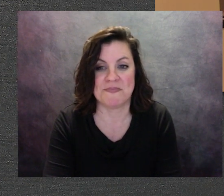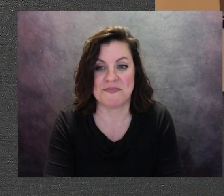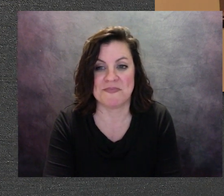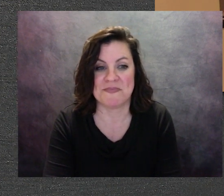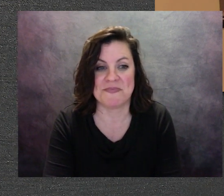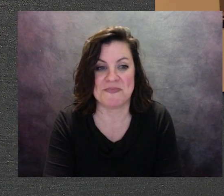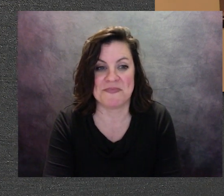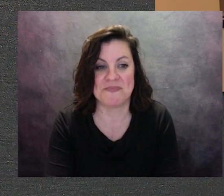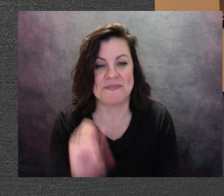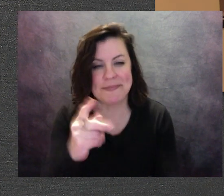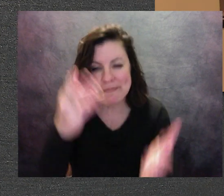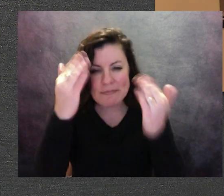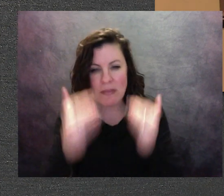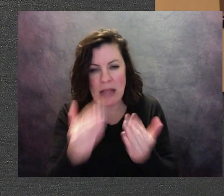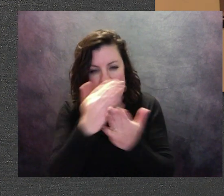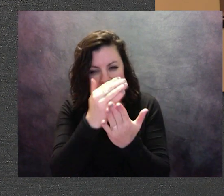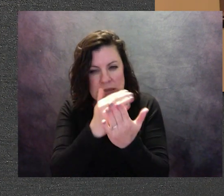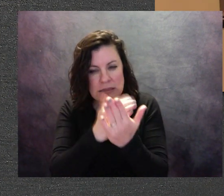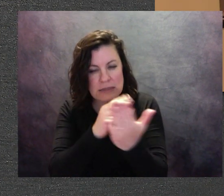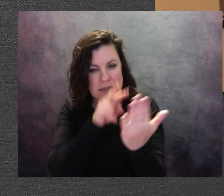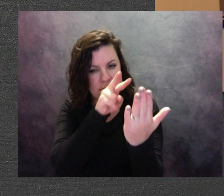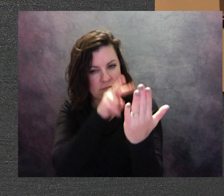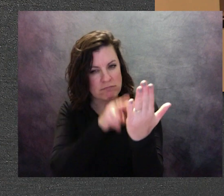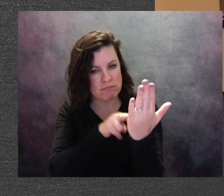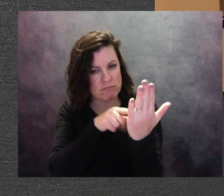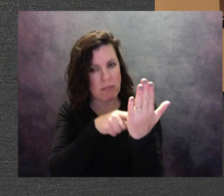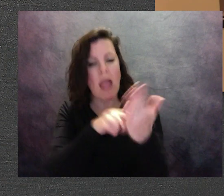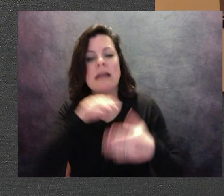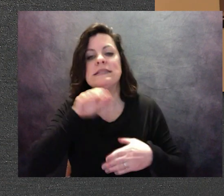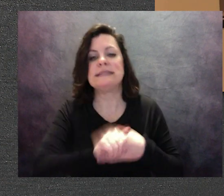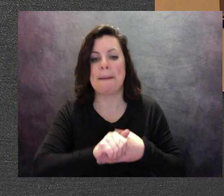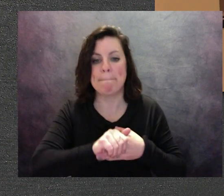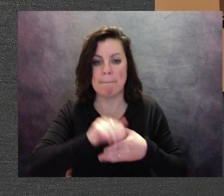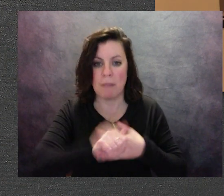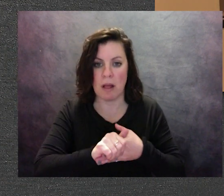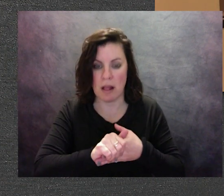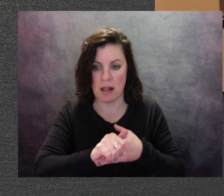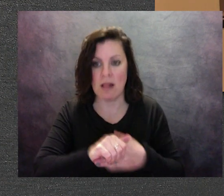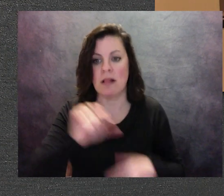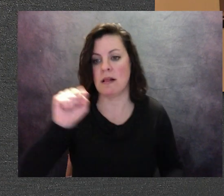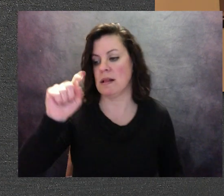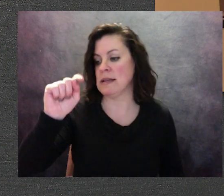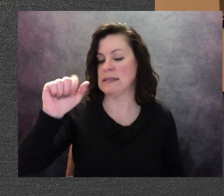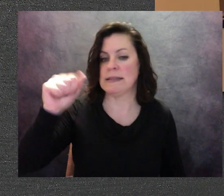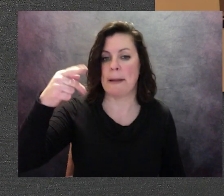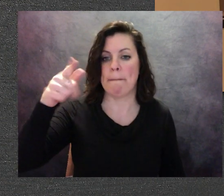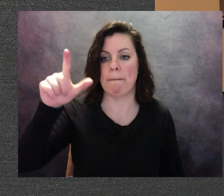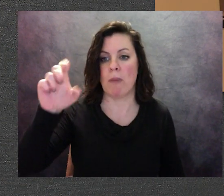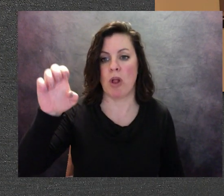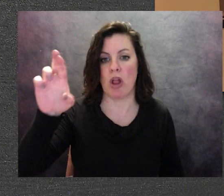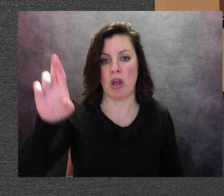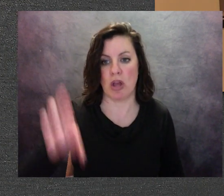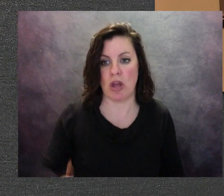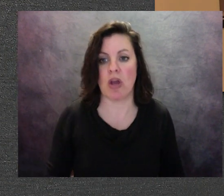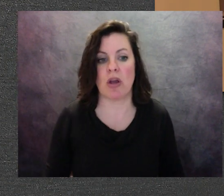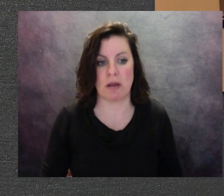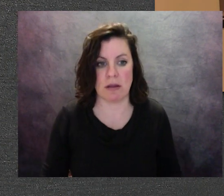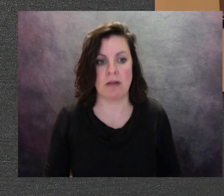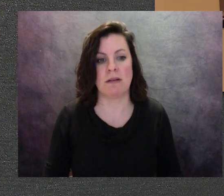All right, our next item are staples. So these are staples that you put inside a